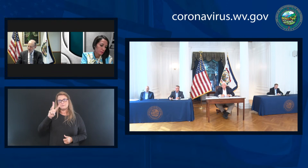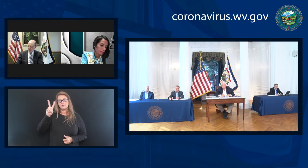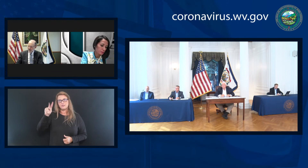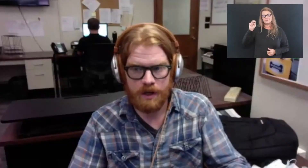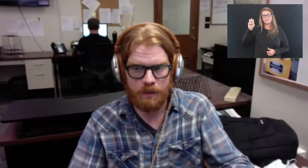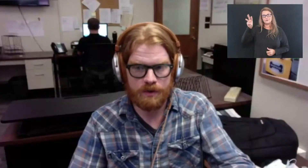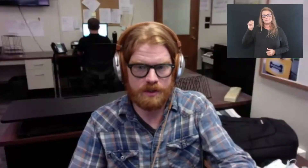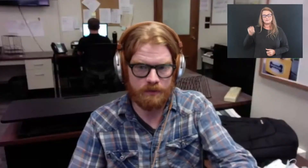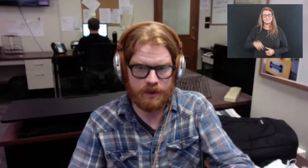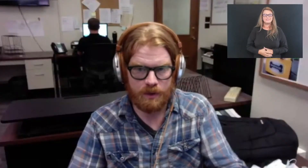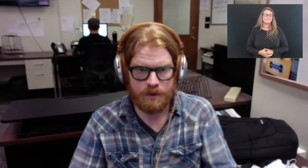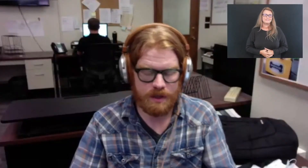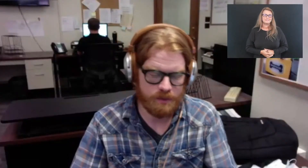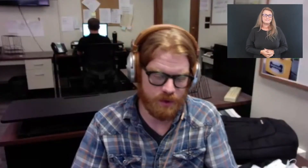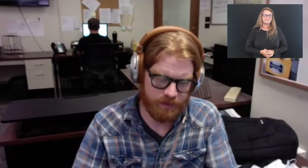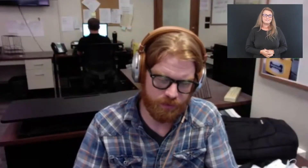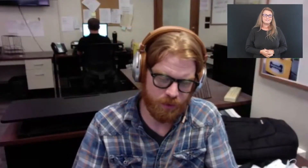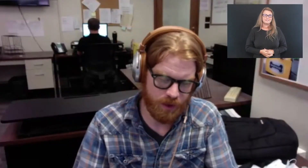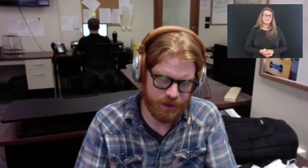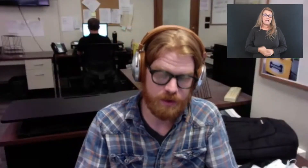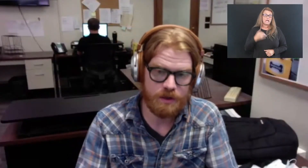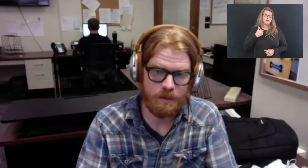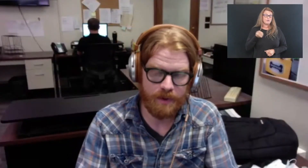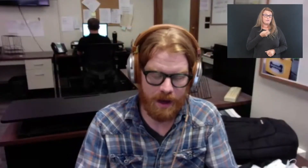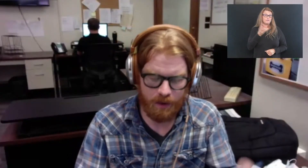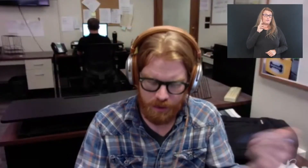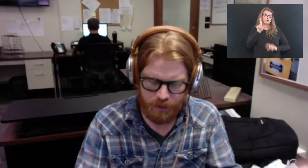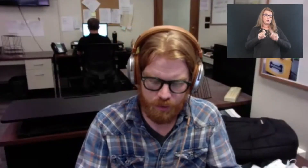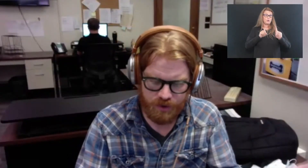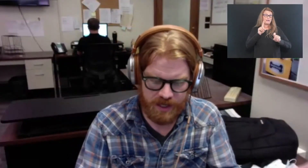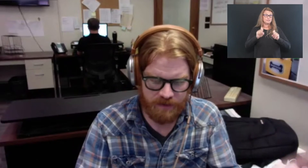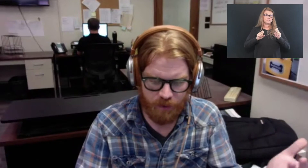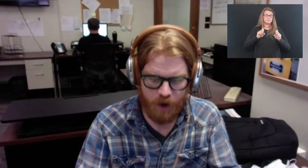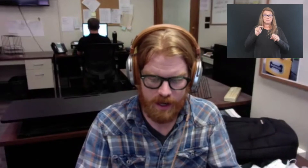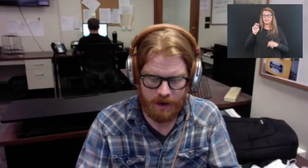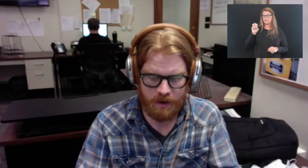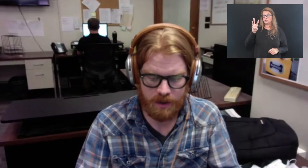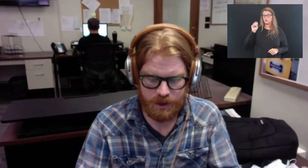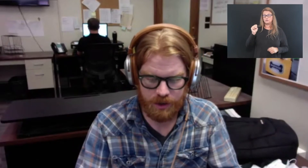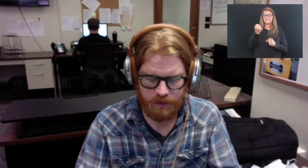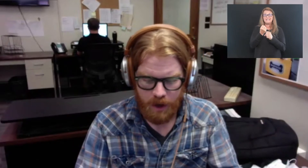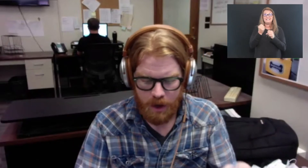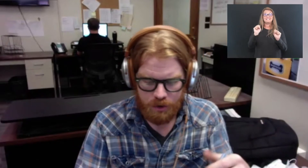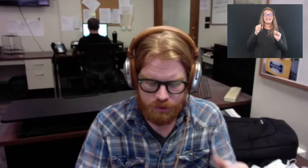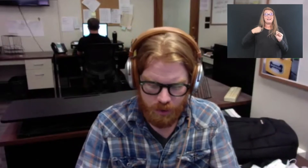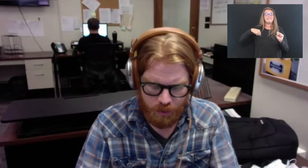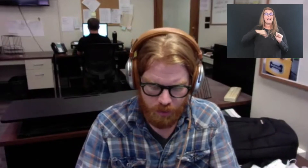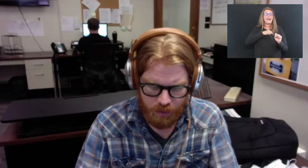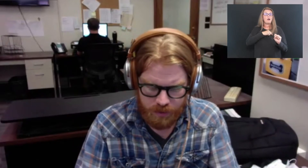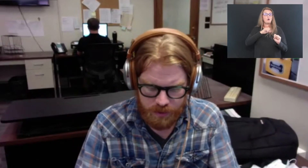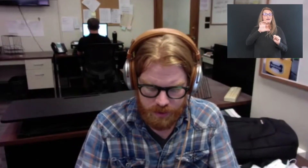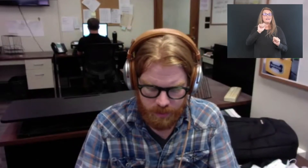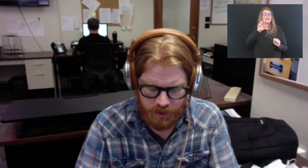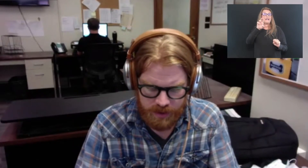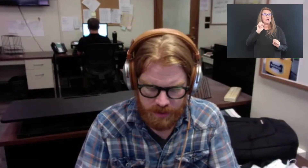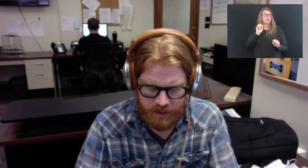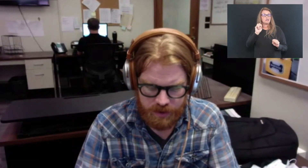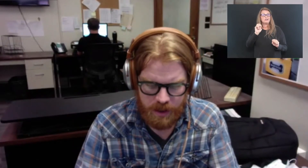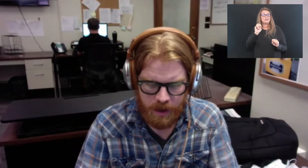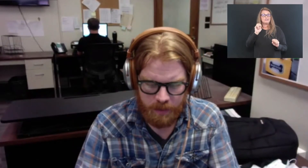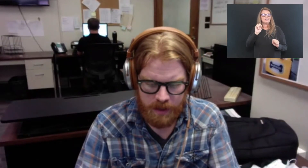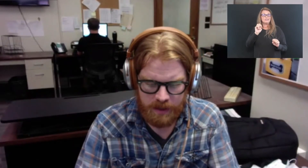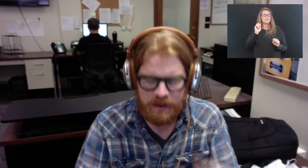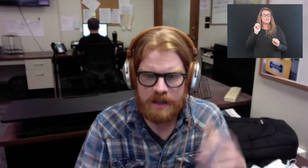is Charles Young with WV News. So I have a few questions about our new Save Our Care initiative. So could someone tell